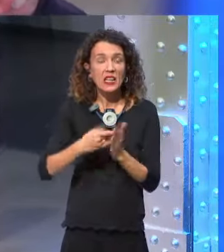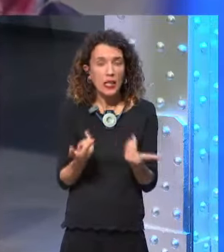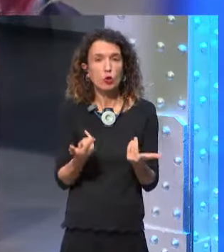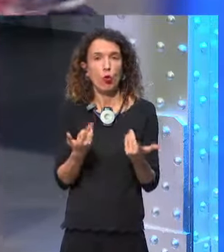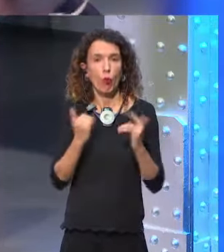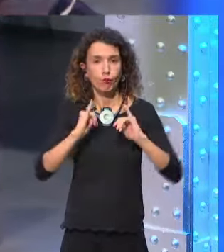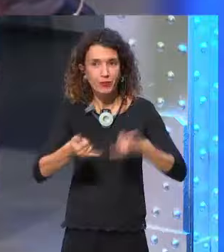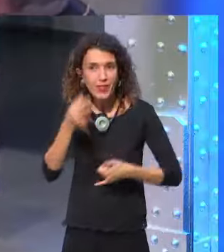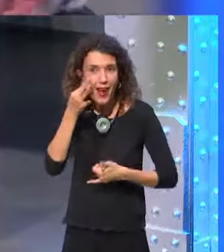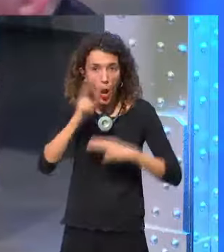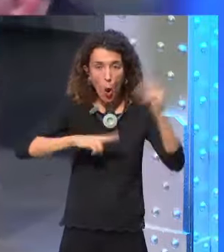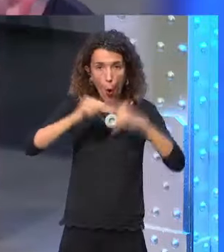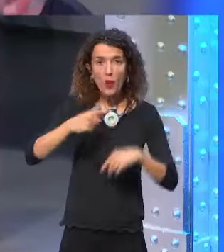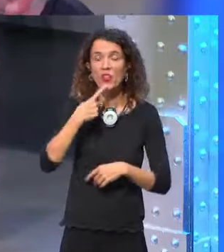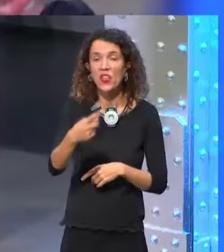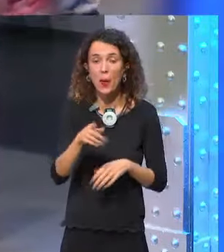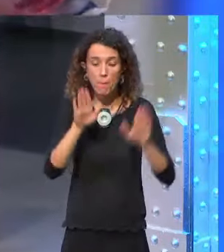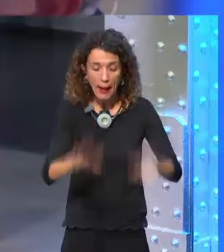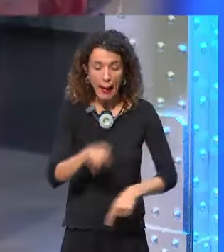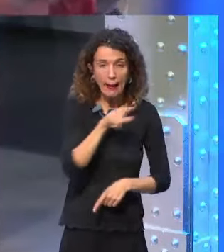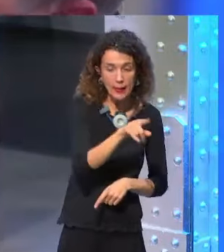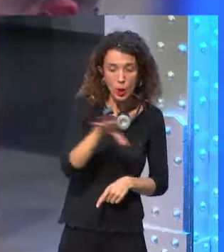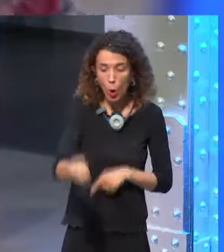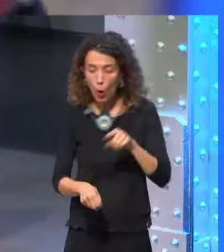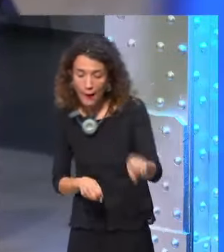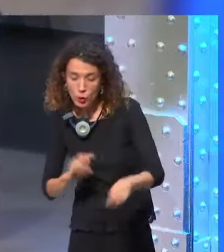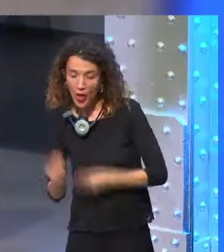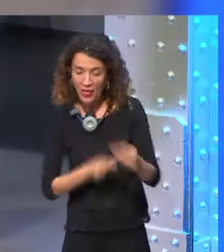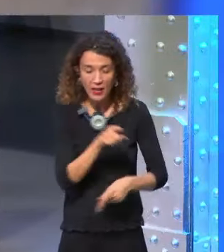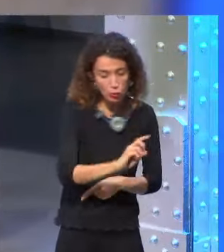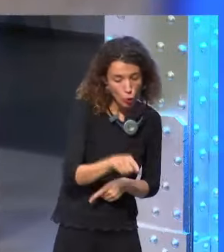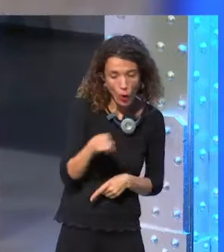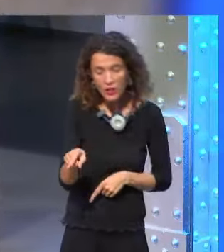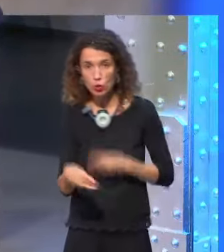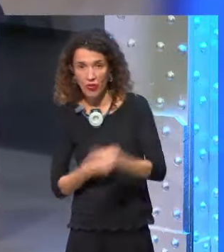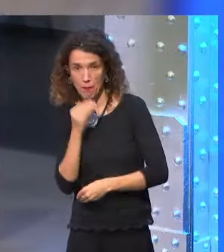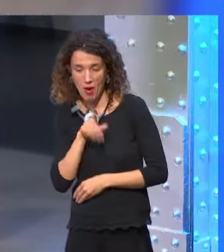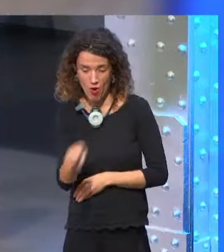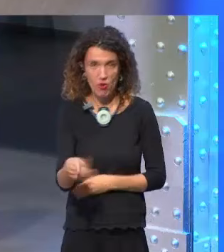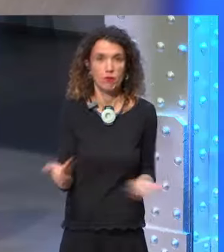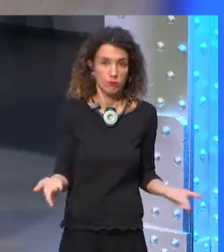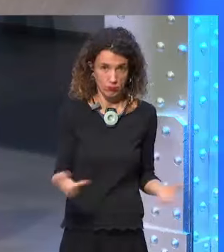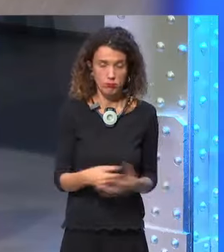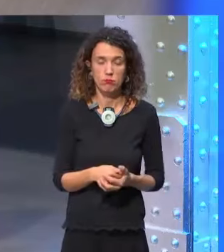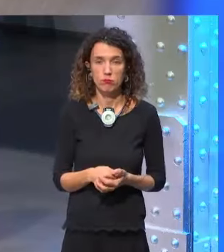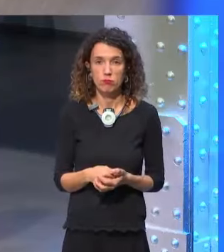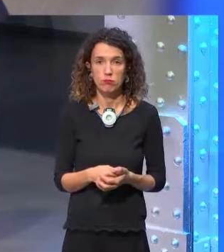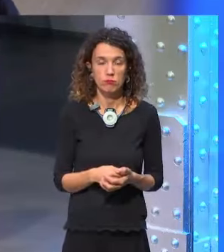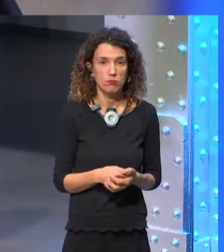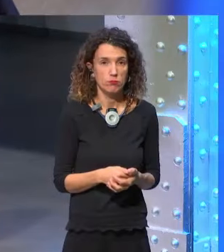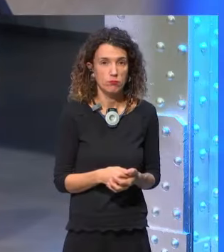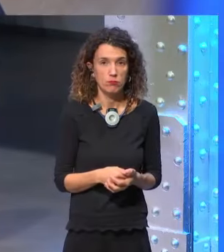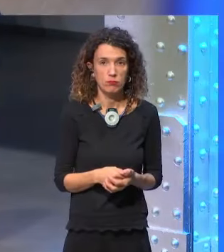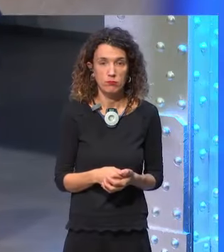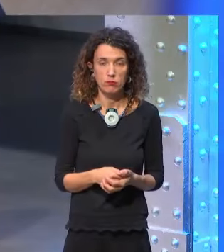here, or could you take this stone to do this and this? Now, in today's industry, this is very impractical, and architects becoming true